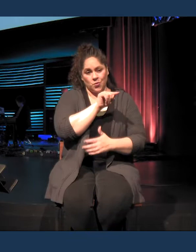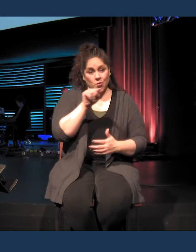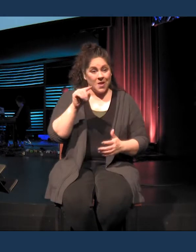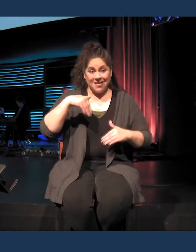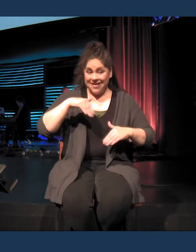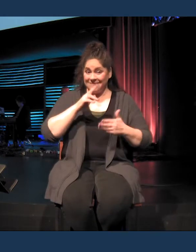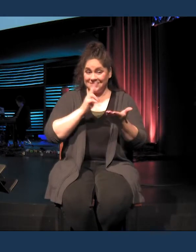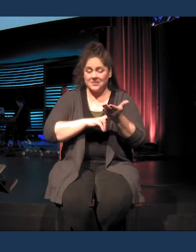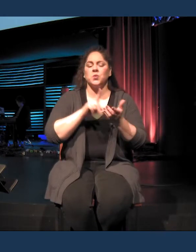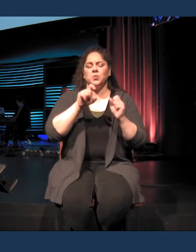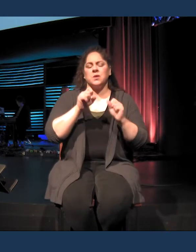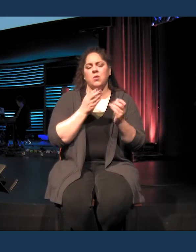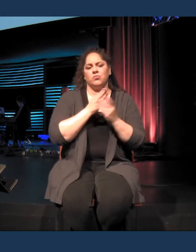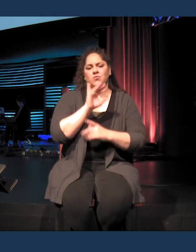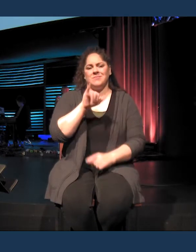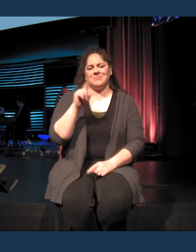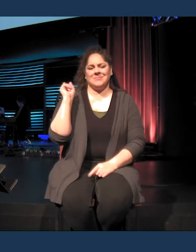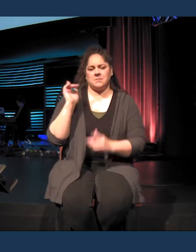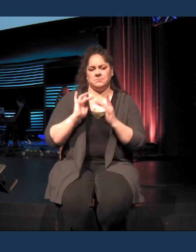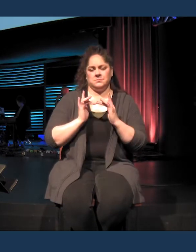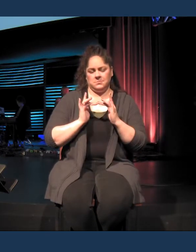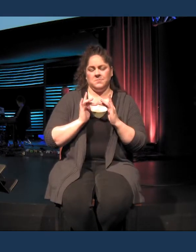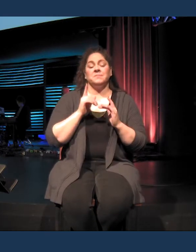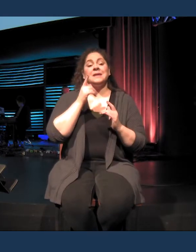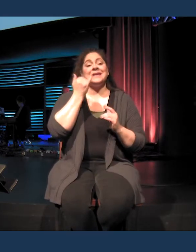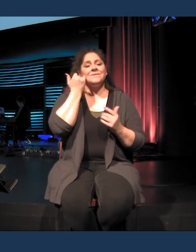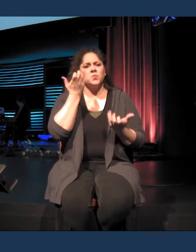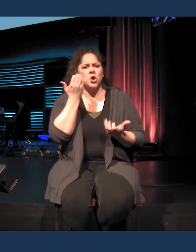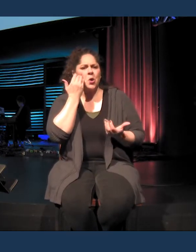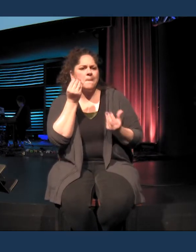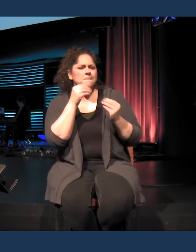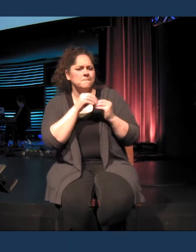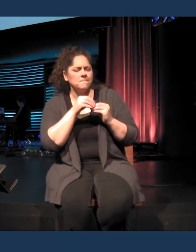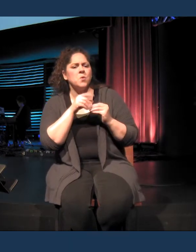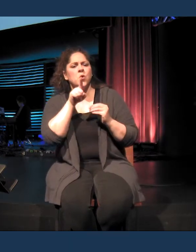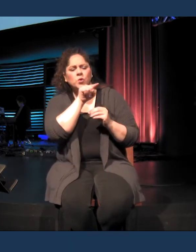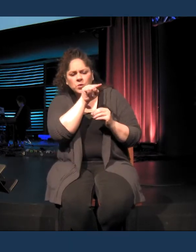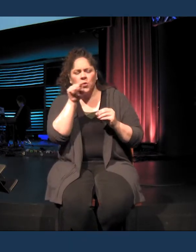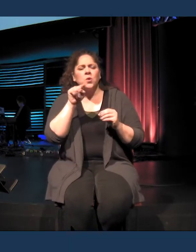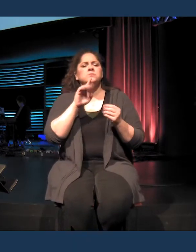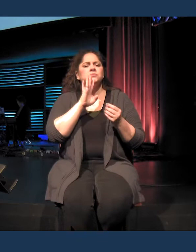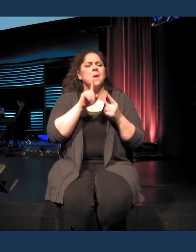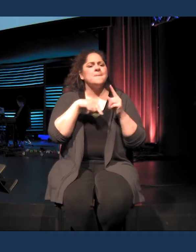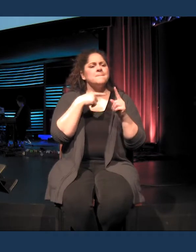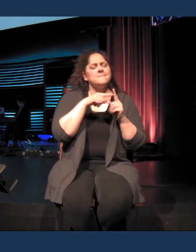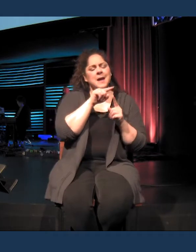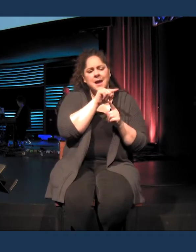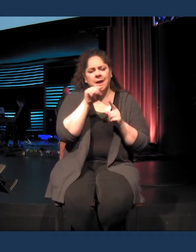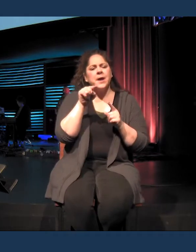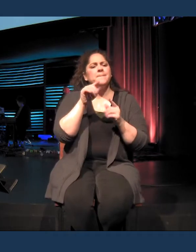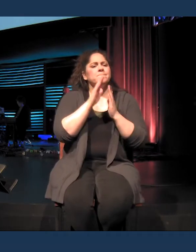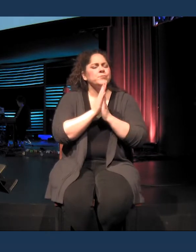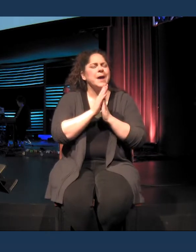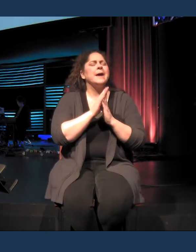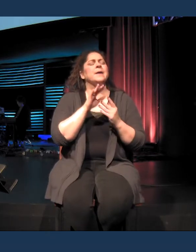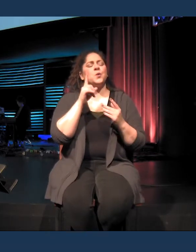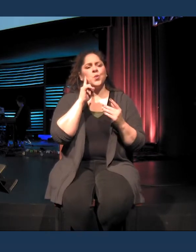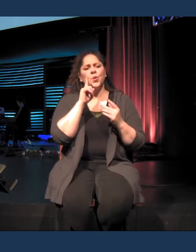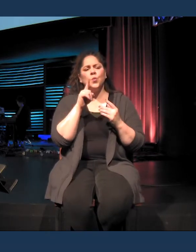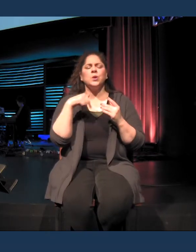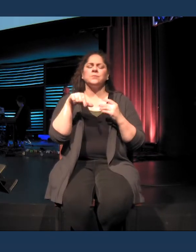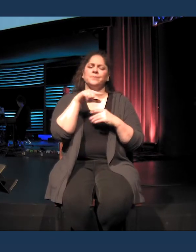worshipcenter.org/subscribe. And if you want to know more about it, you can check out worshipcenter.org/prayer. It's a really great time where we're going to come